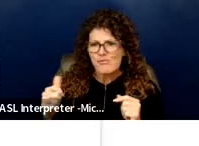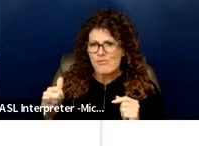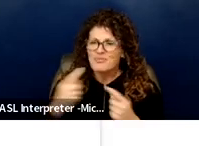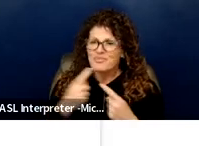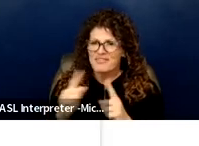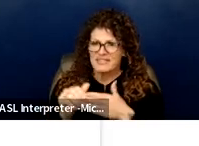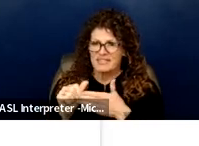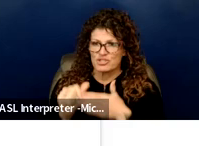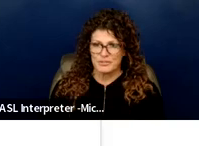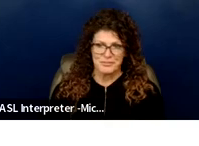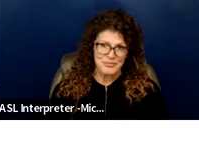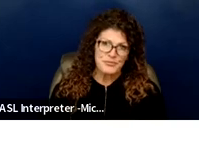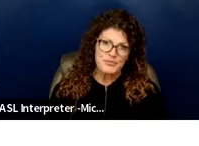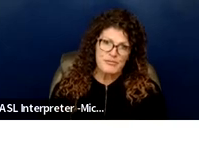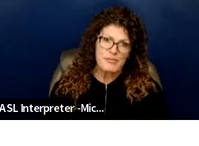effective leadership.